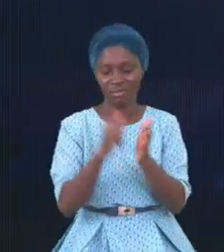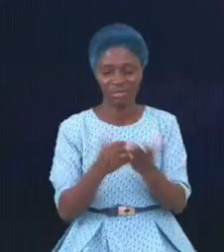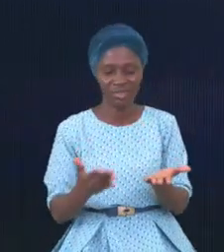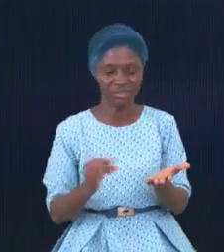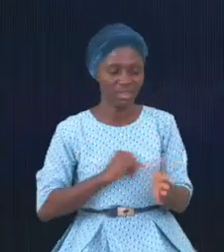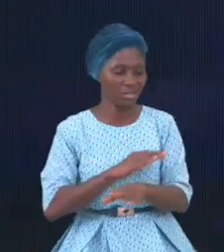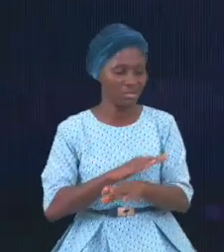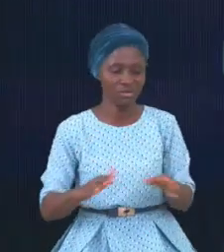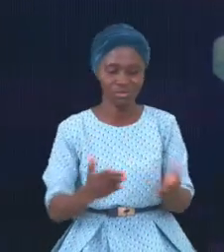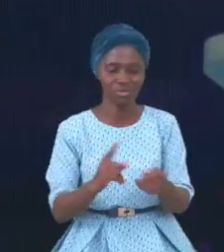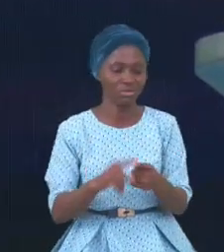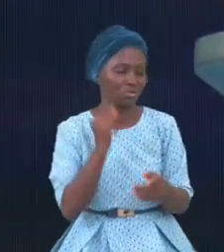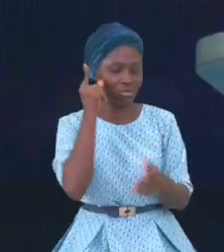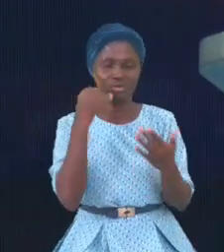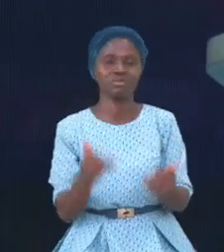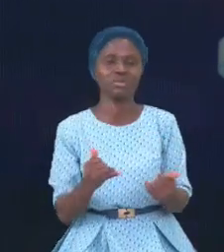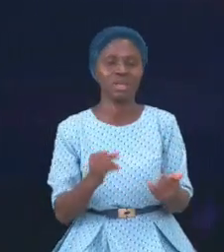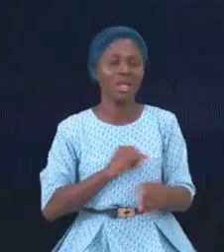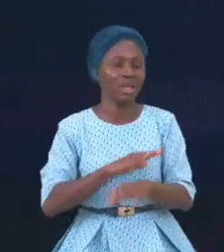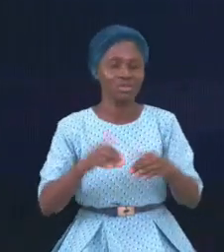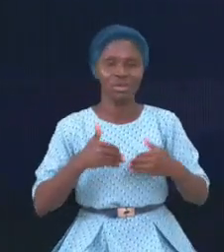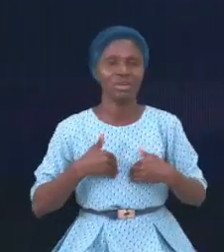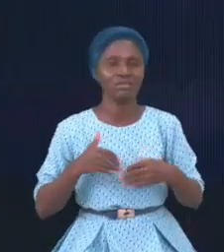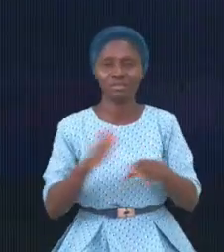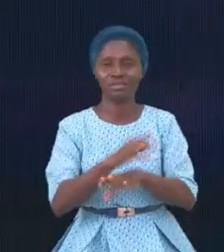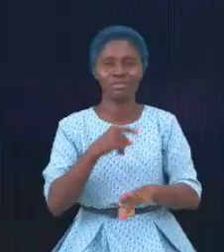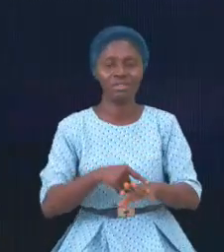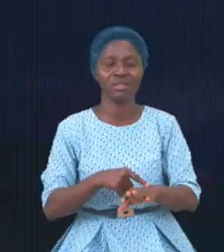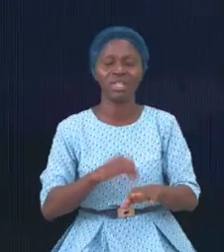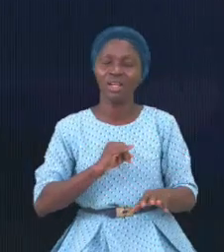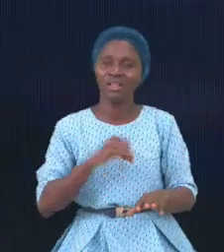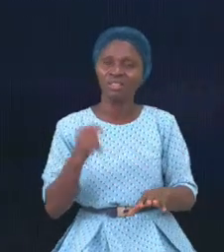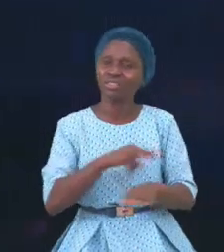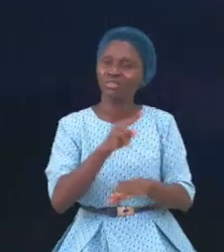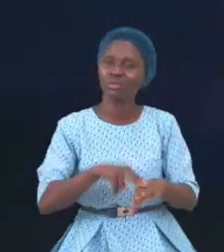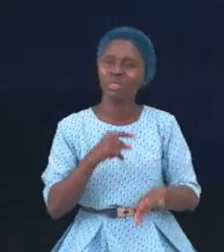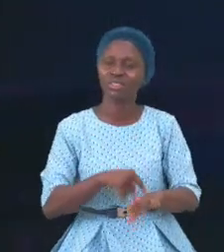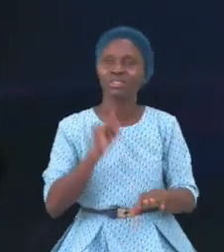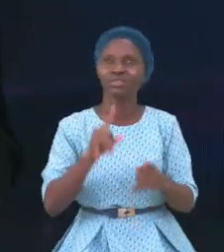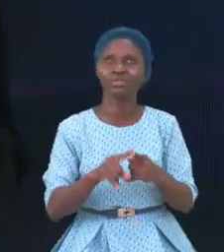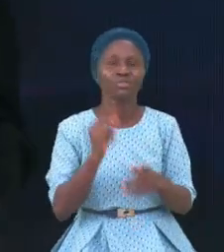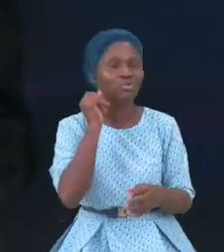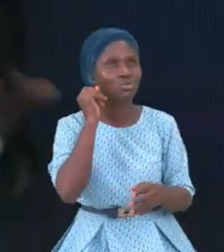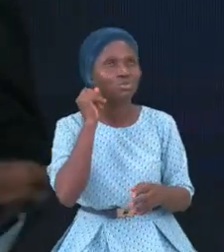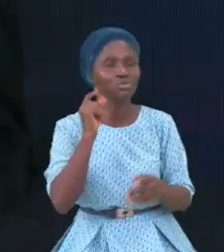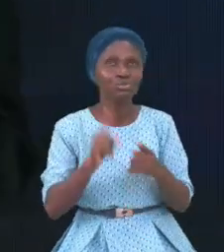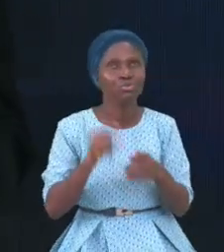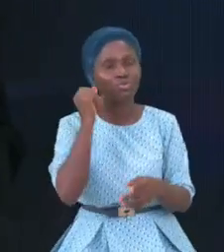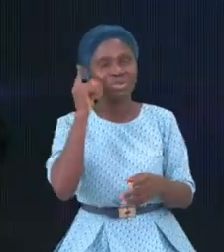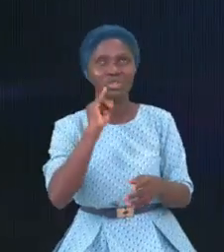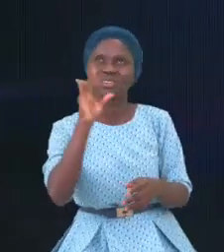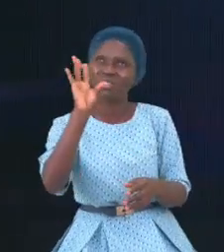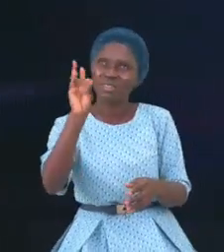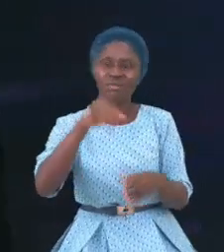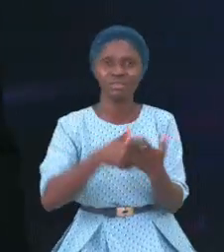enough time. The normal time we'll wake up is this time. I thought you'll even give me today 1 hour